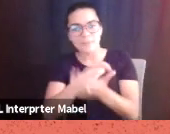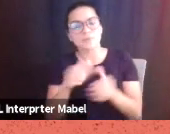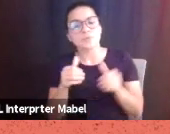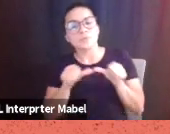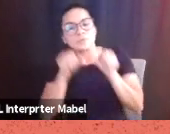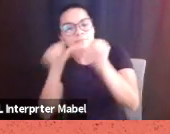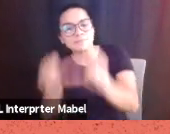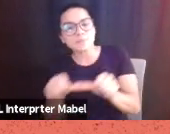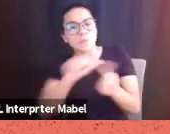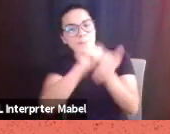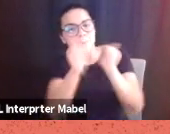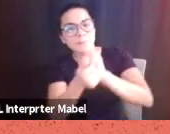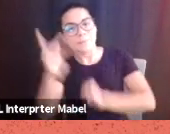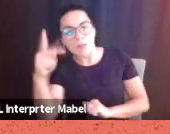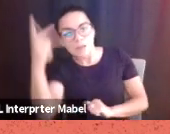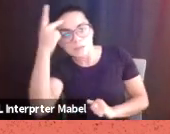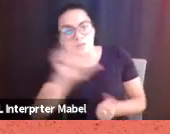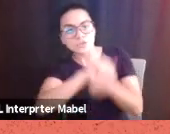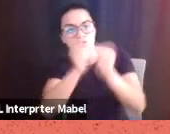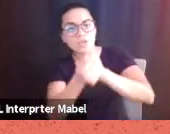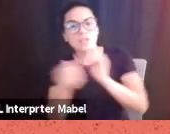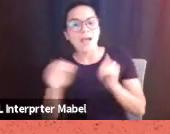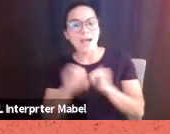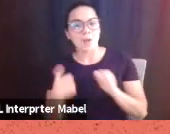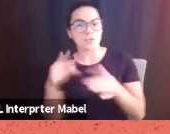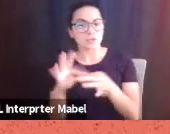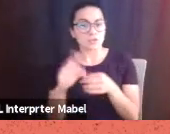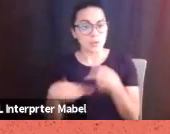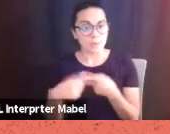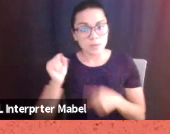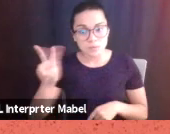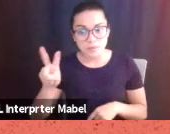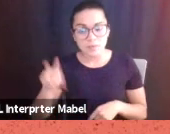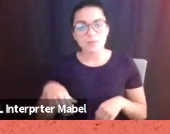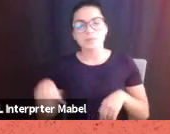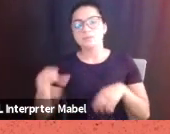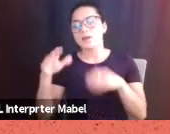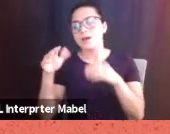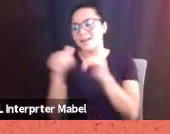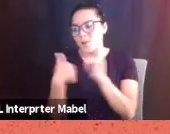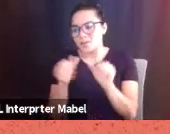policy change, narrative shifts, and accountability efforts over the long term.